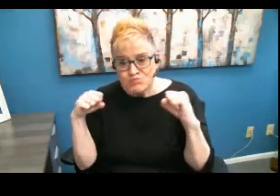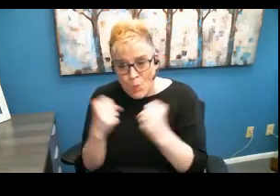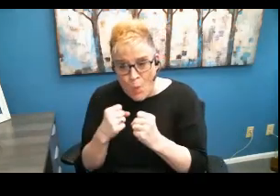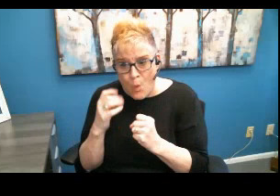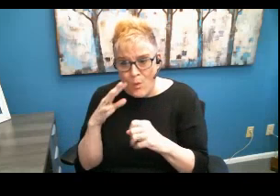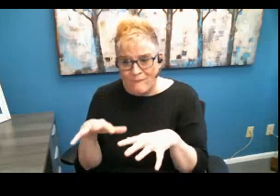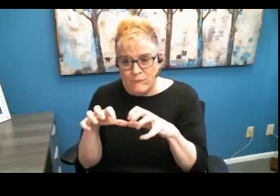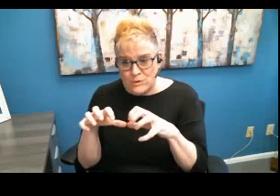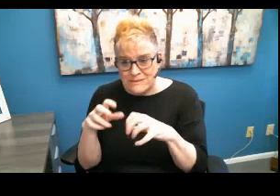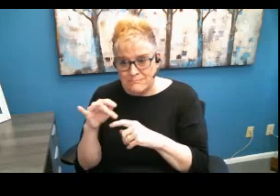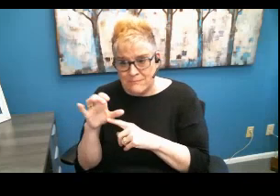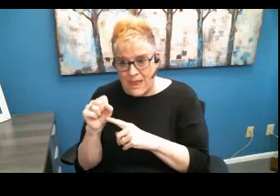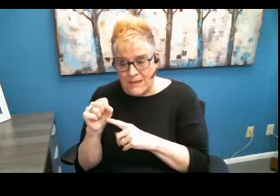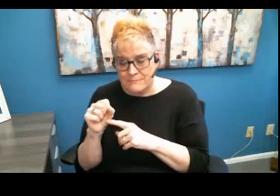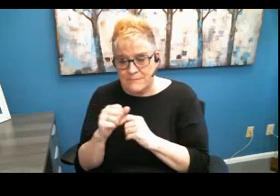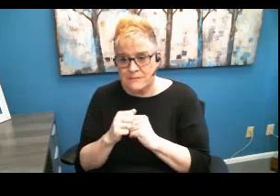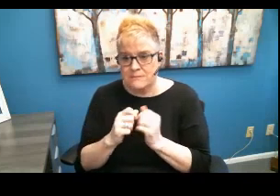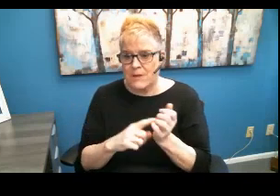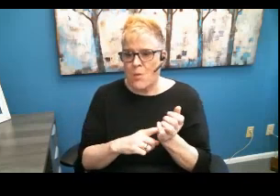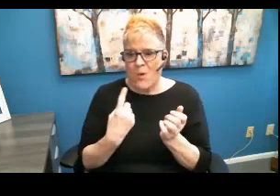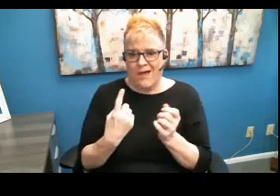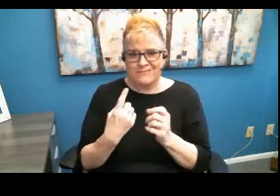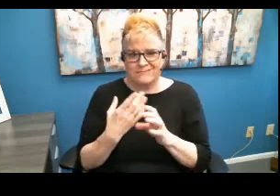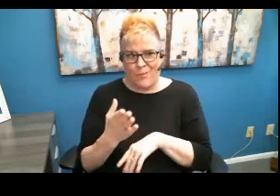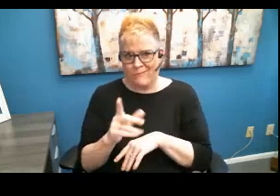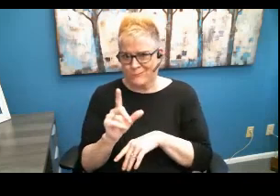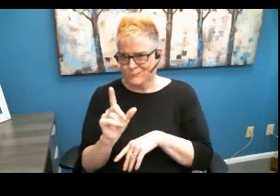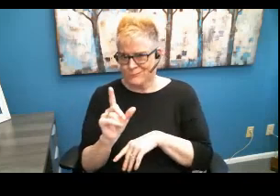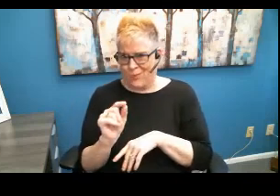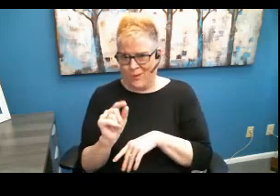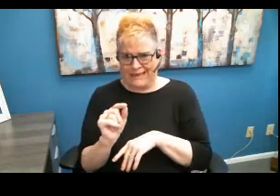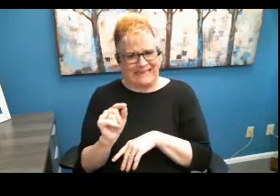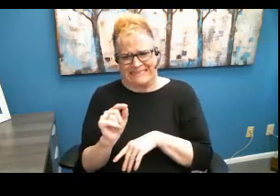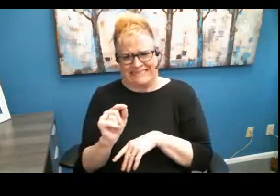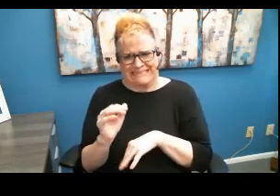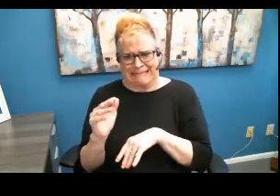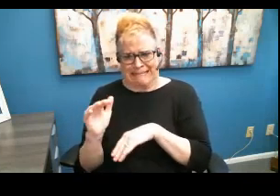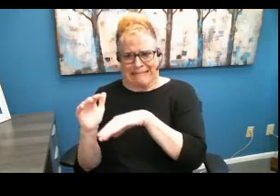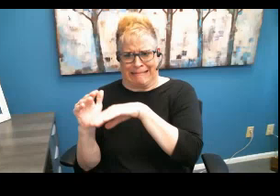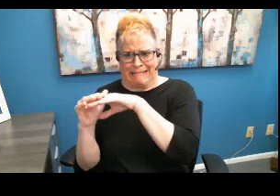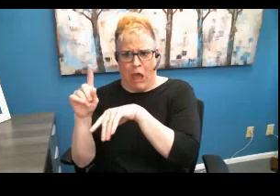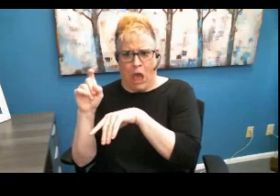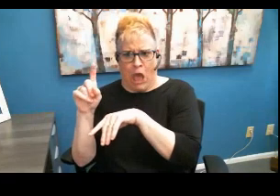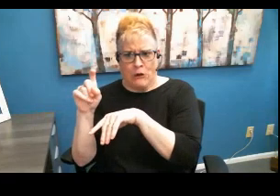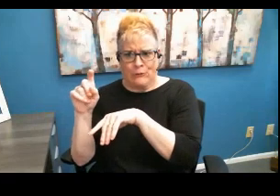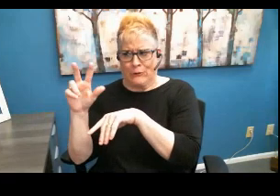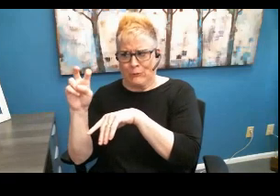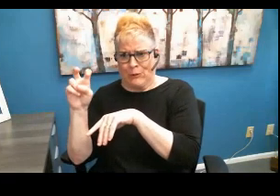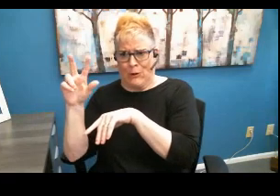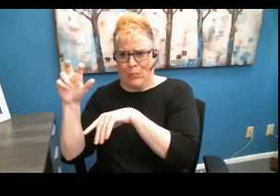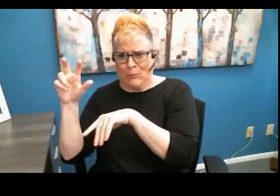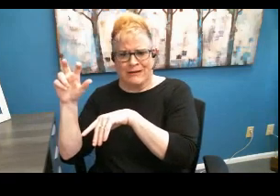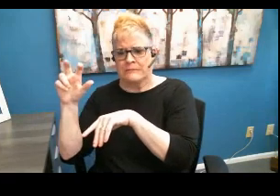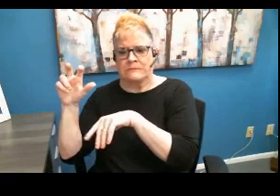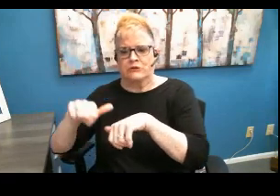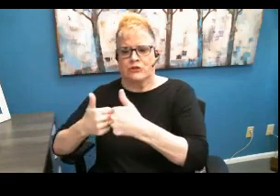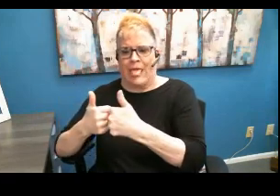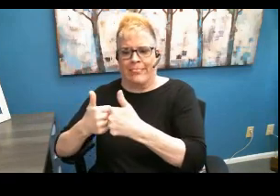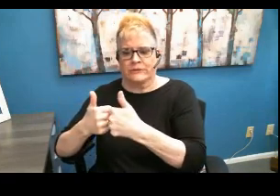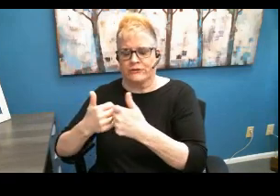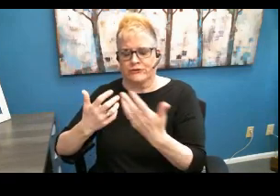you get beyond, a couple dozen customers or maybe 100 customers, that becomes a challenge. And that's where we, seek